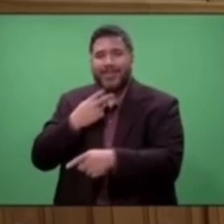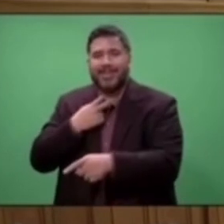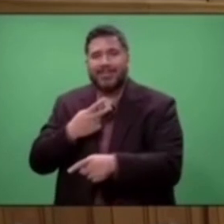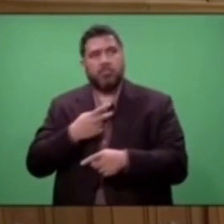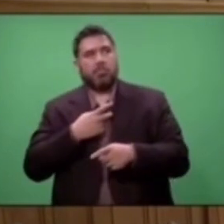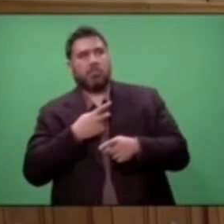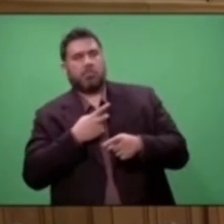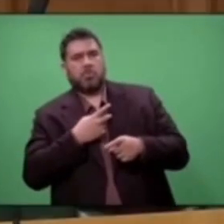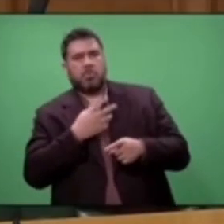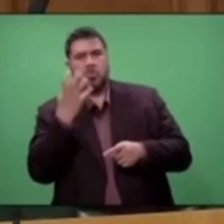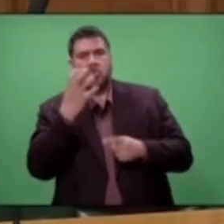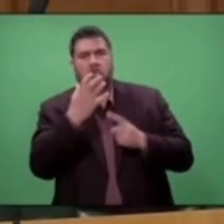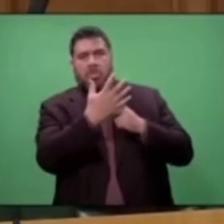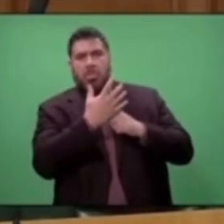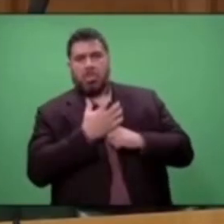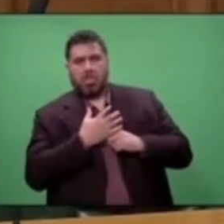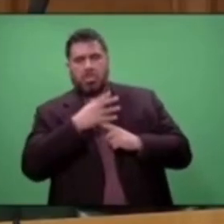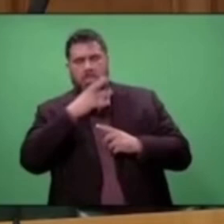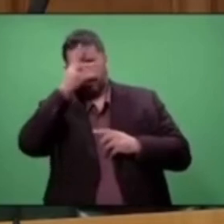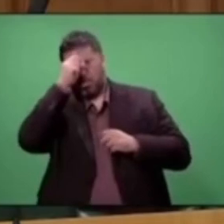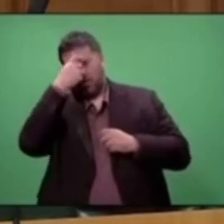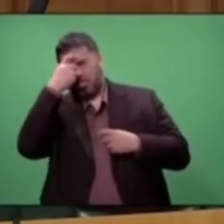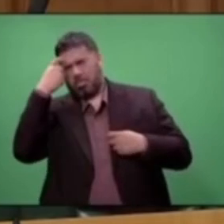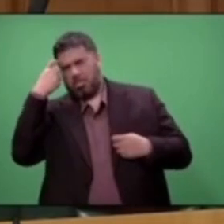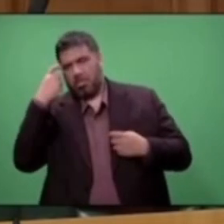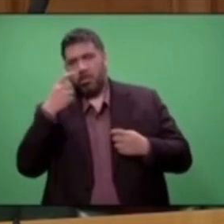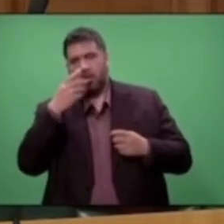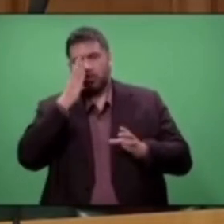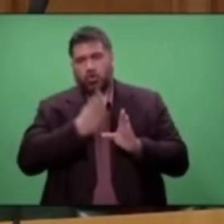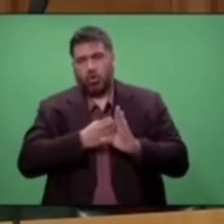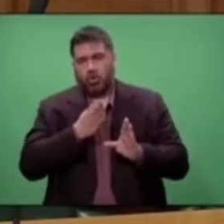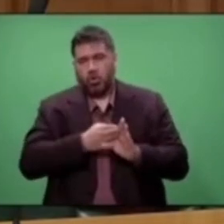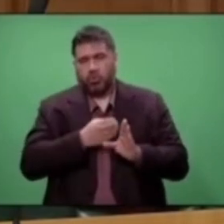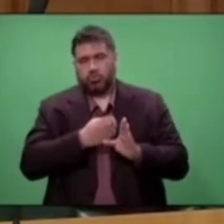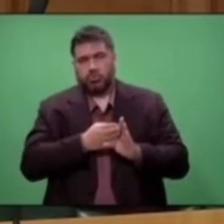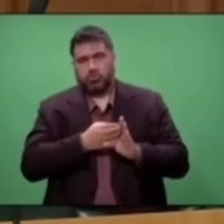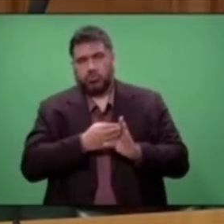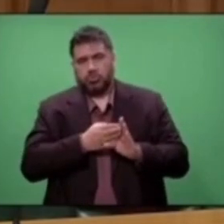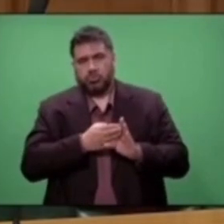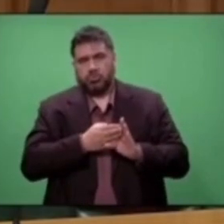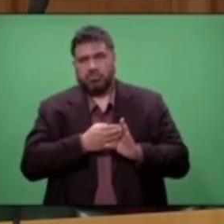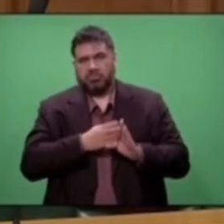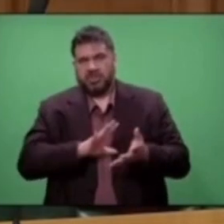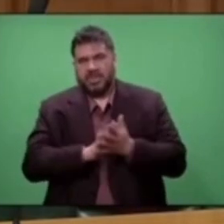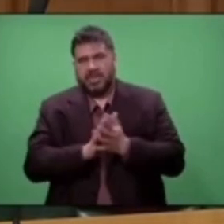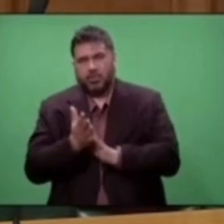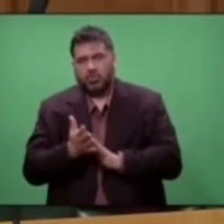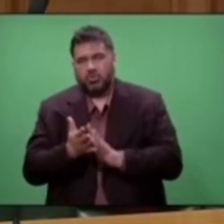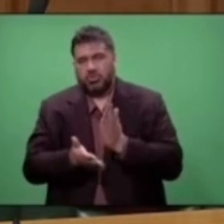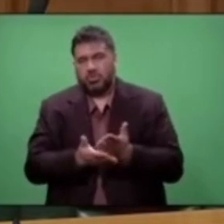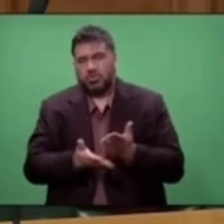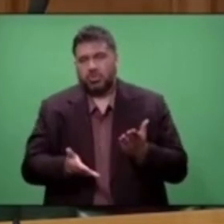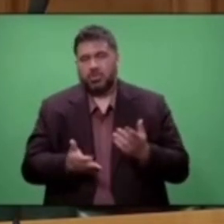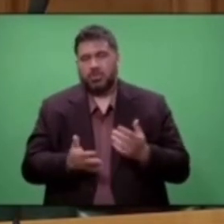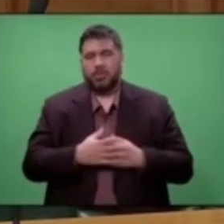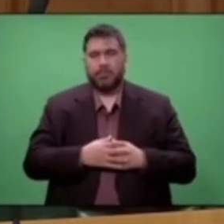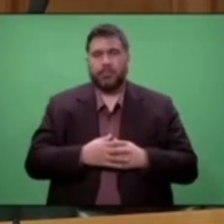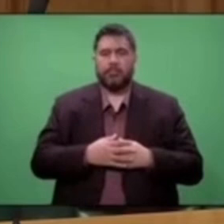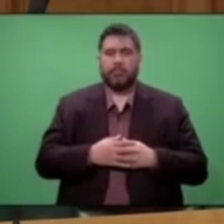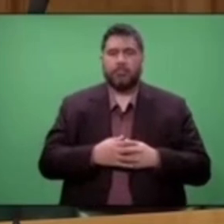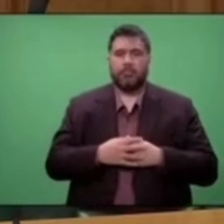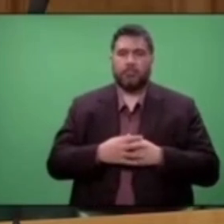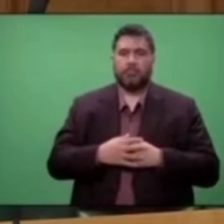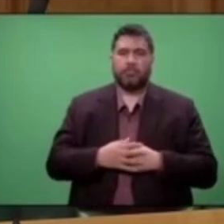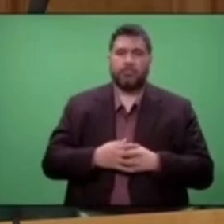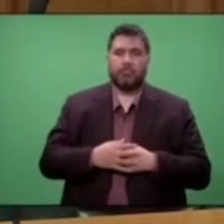of horrible memories and psychological scars as best they can. Many of them were convinced by